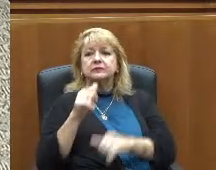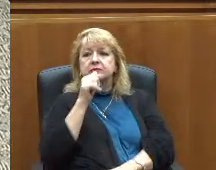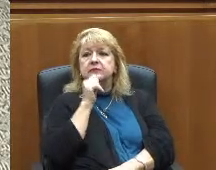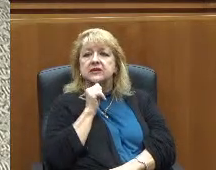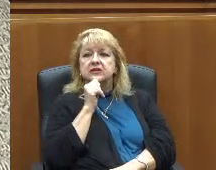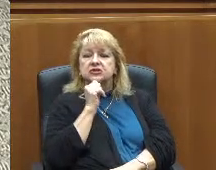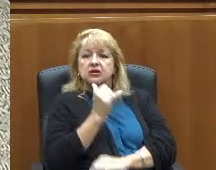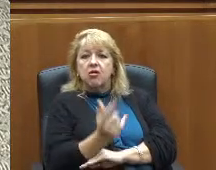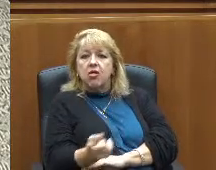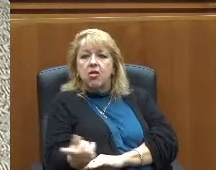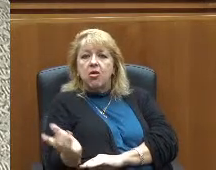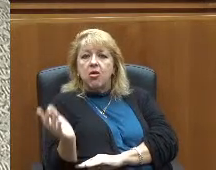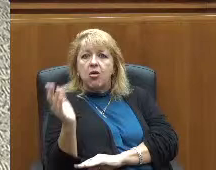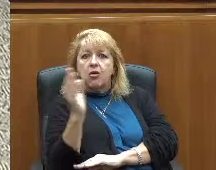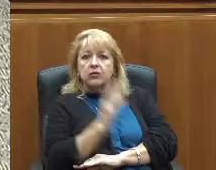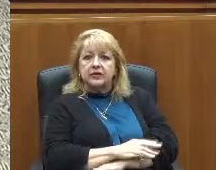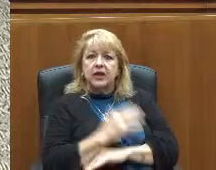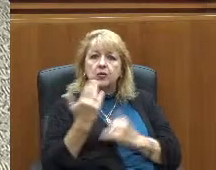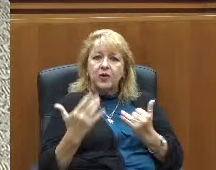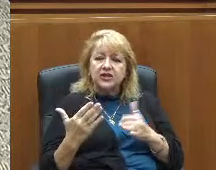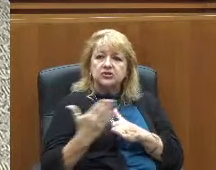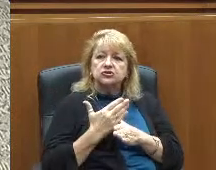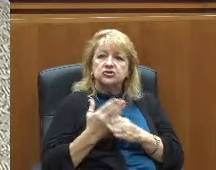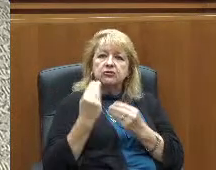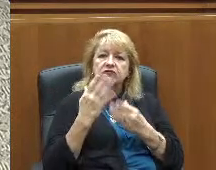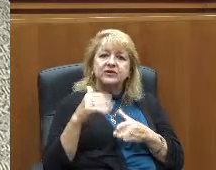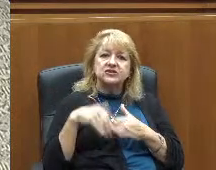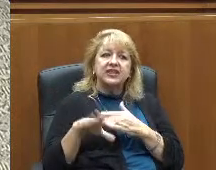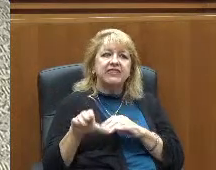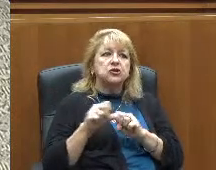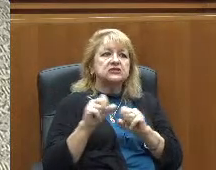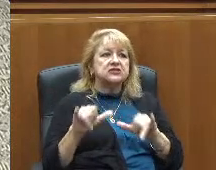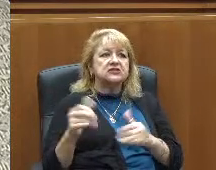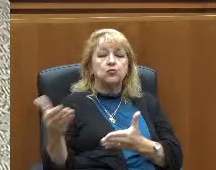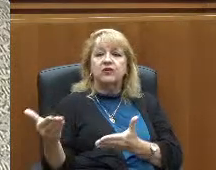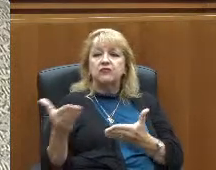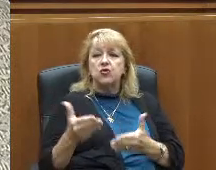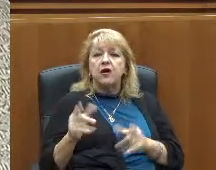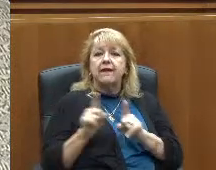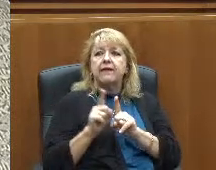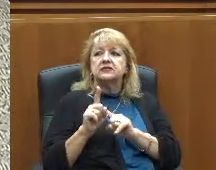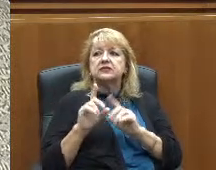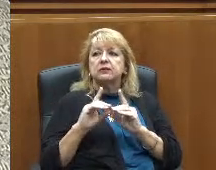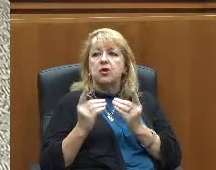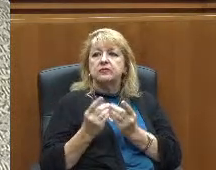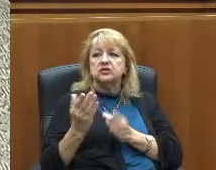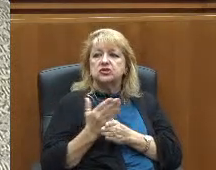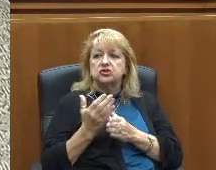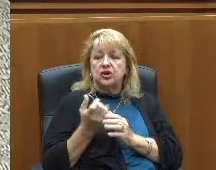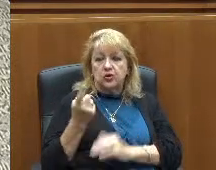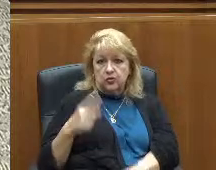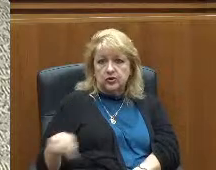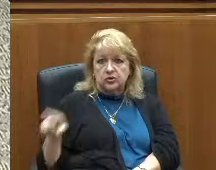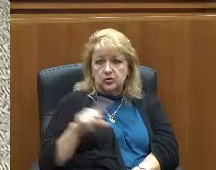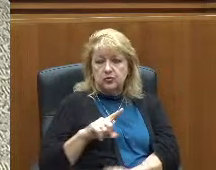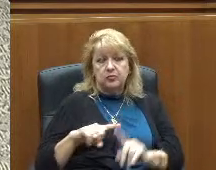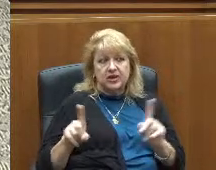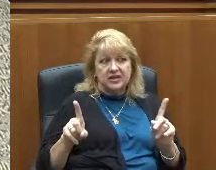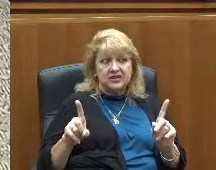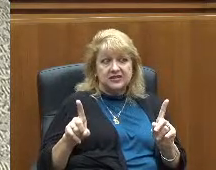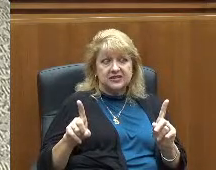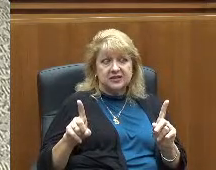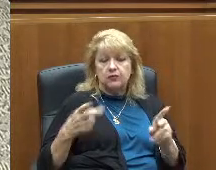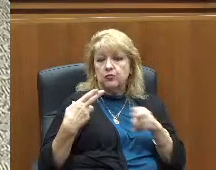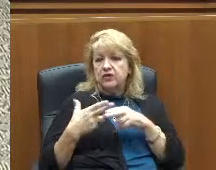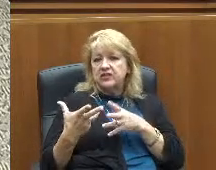patiently all day to share some information within their own system that we have brought in as a department to share with you all. But briefly,